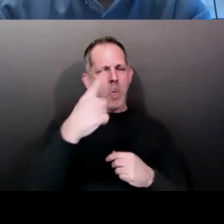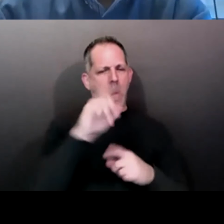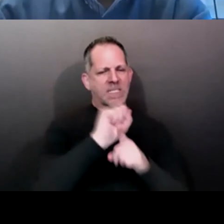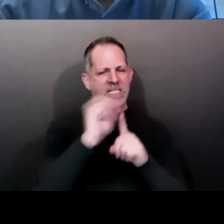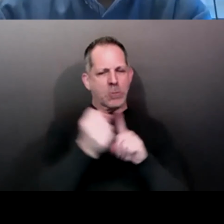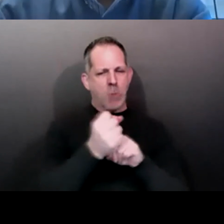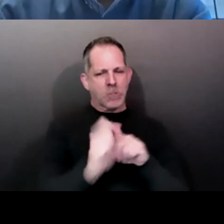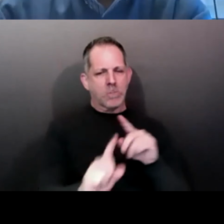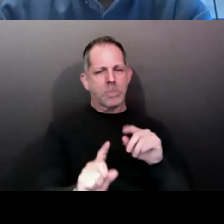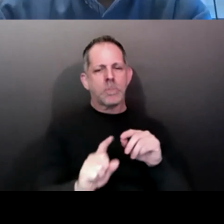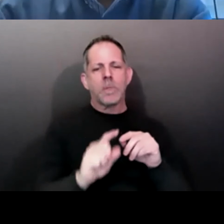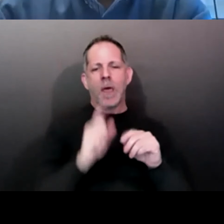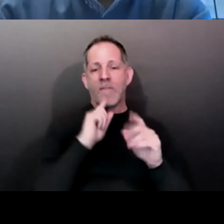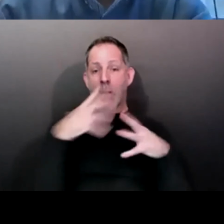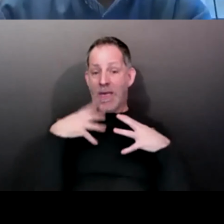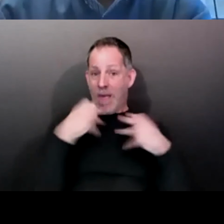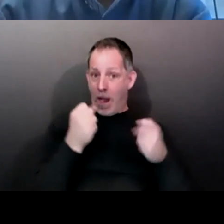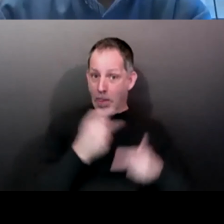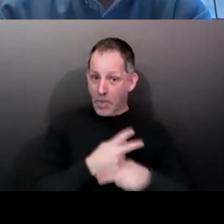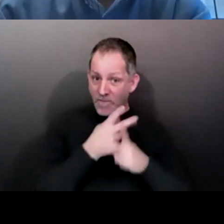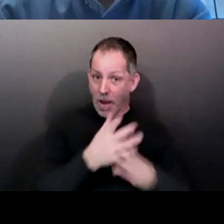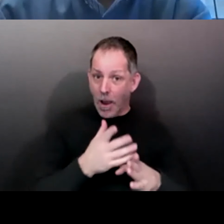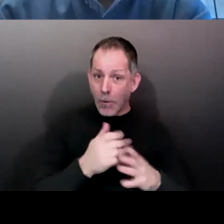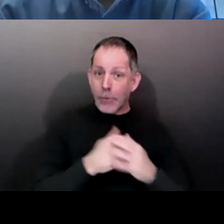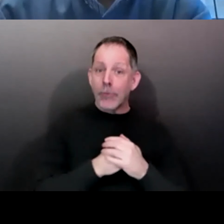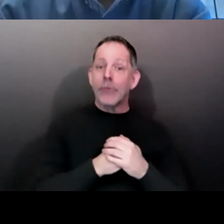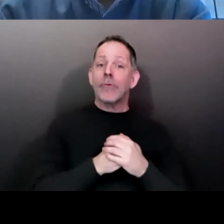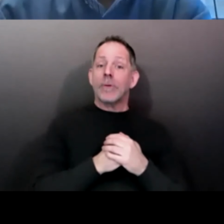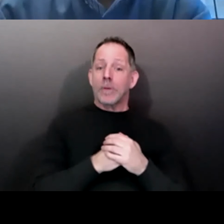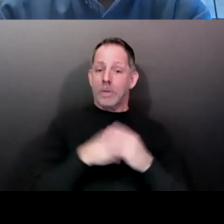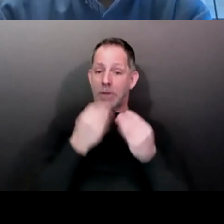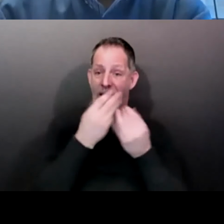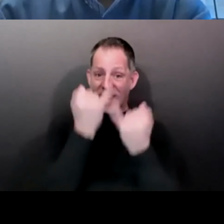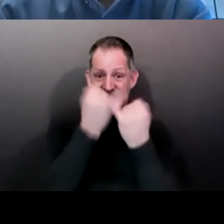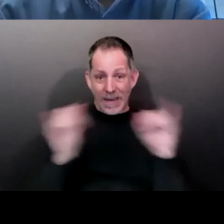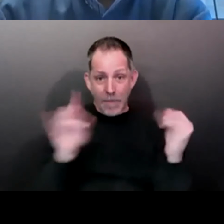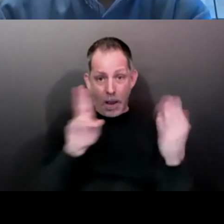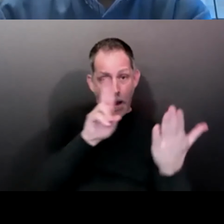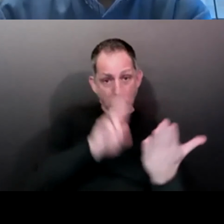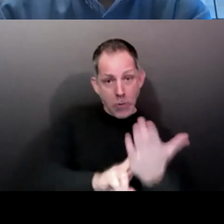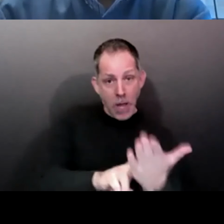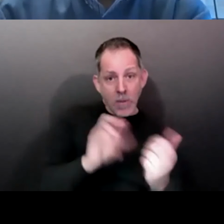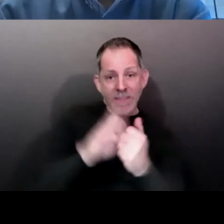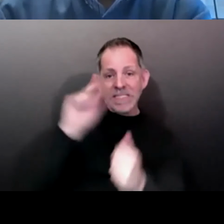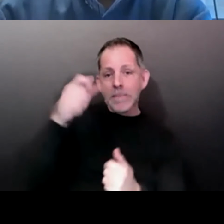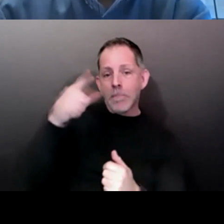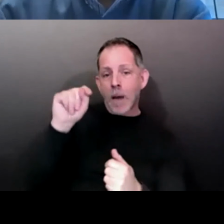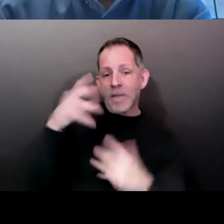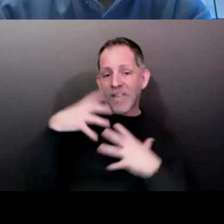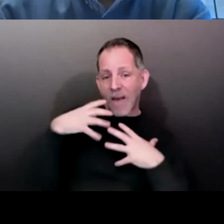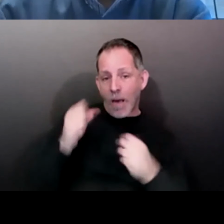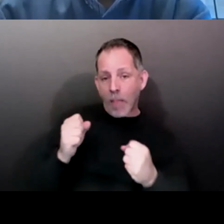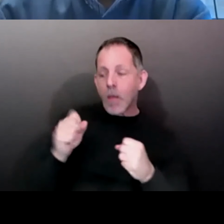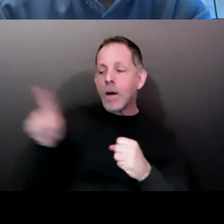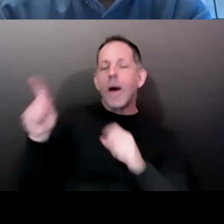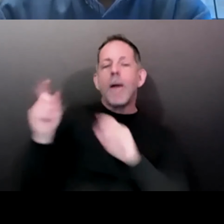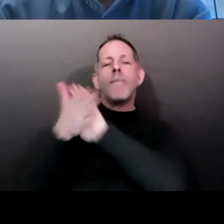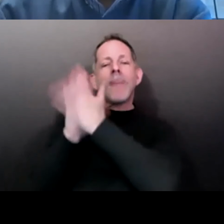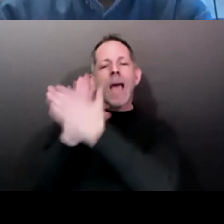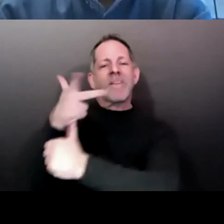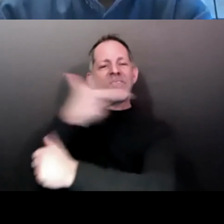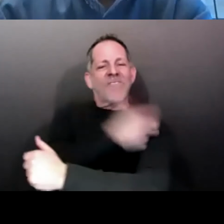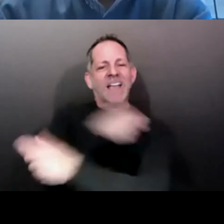independently contracted with Department of Health to be vaccine providers, they are ordering that vaccine